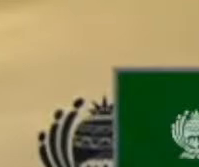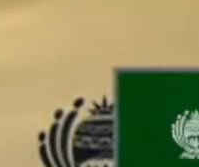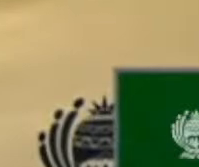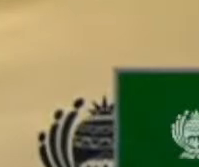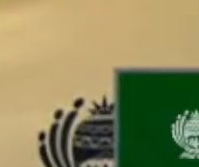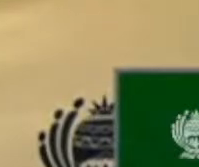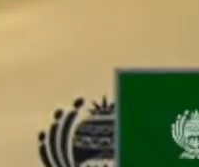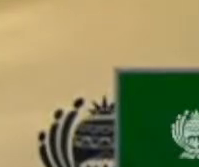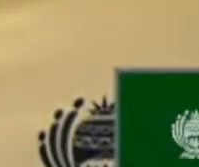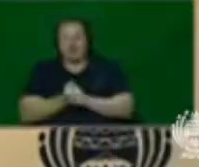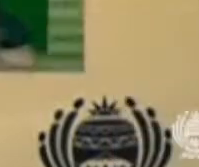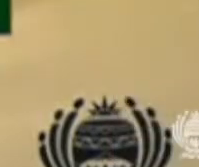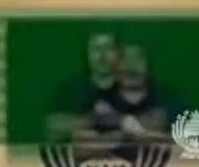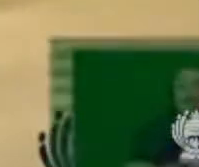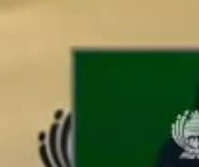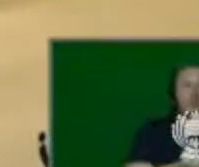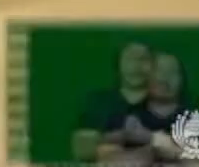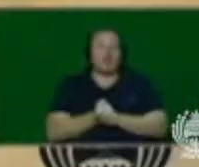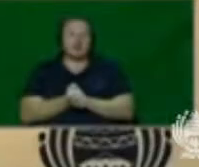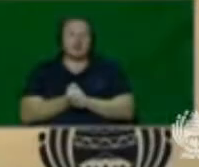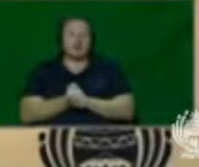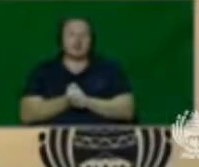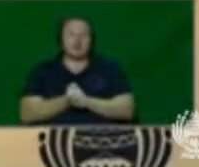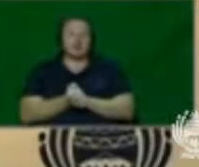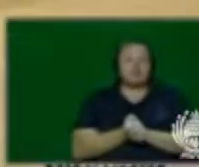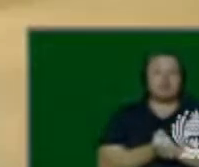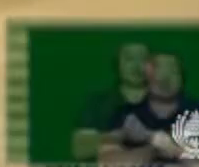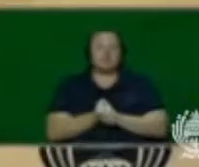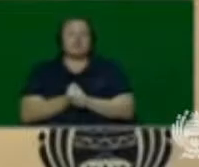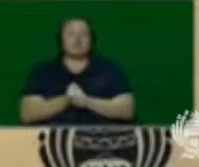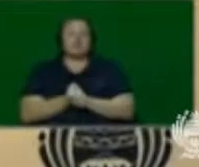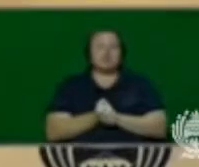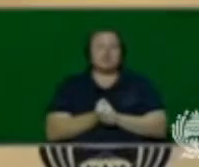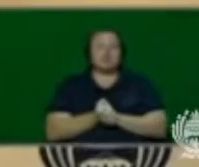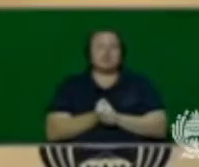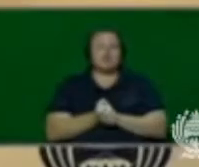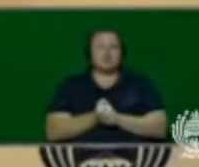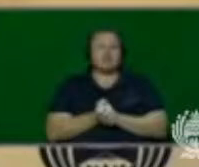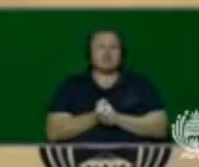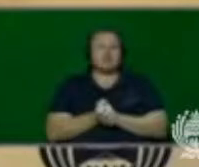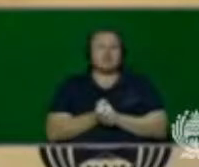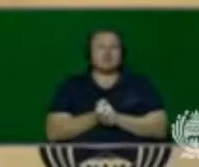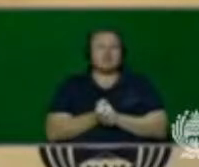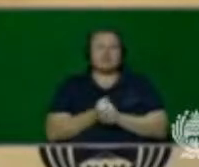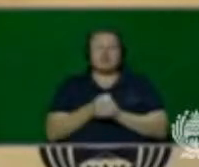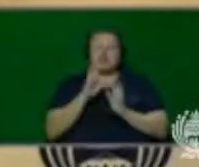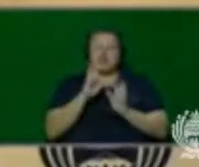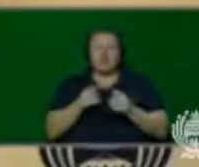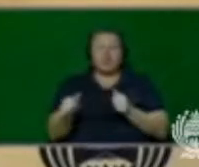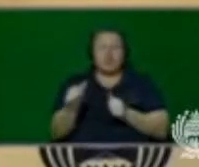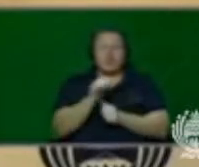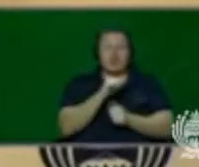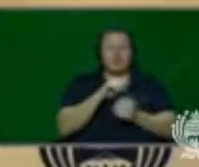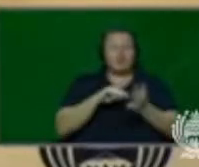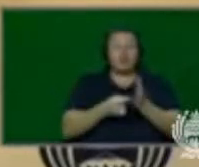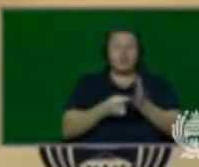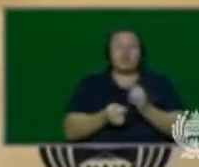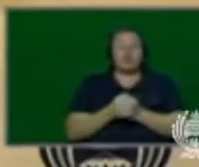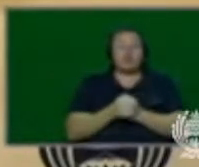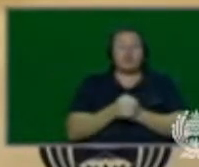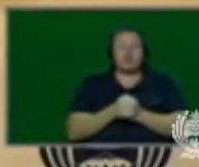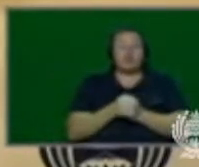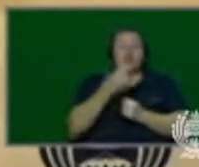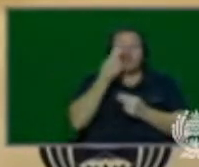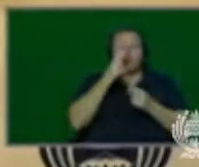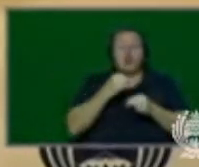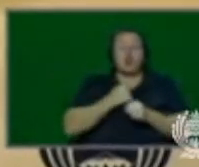Just before, I'm going to come back to that point, Khila. I have the honor to